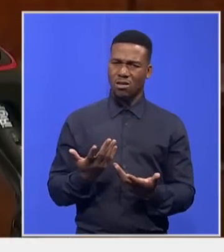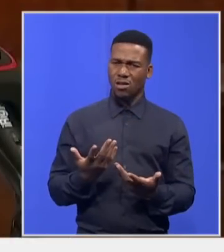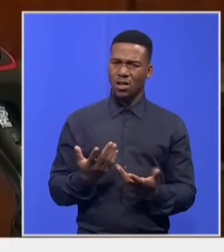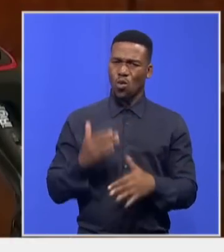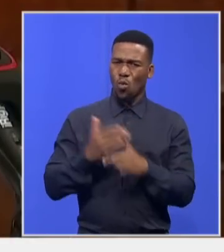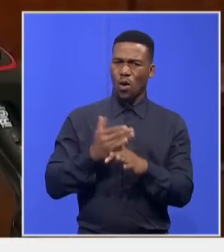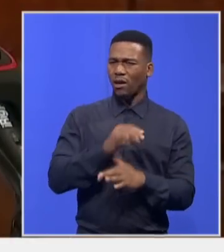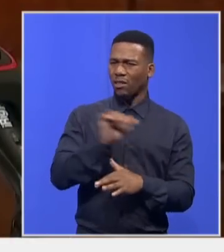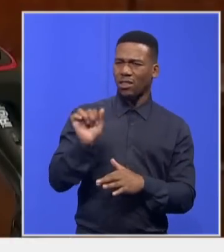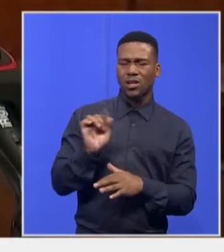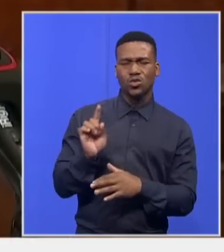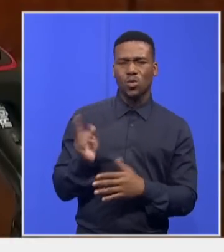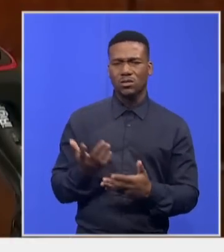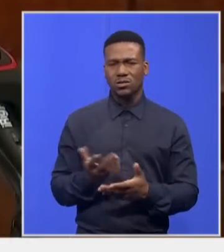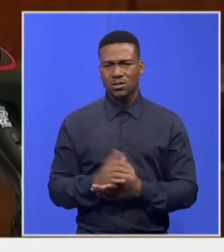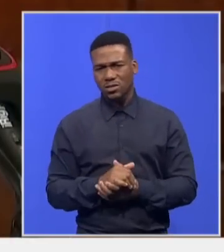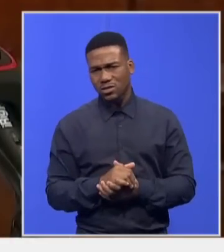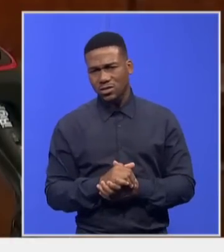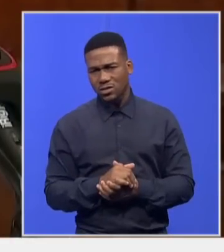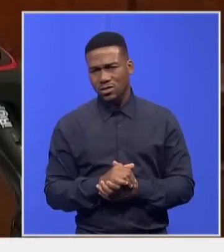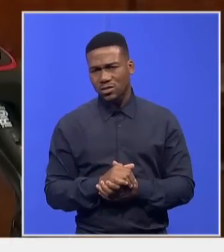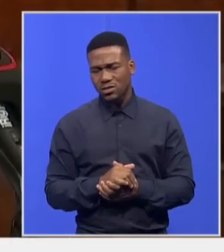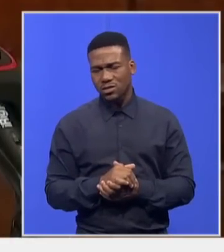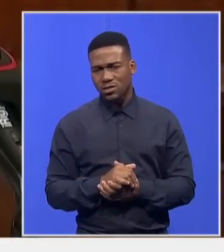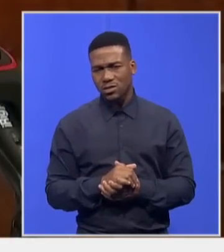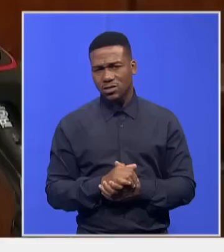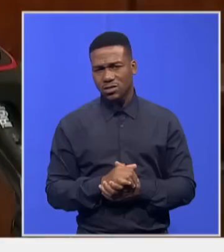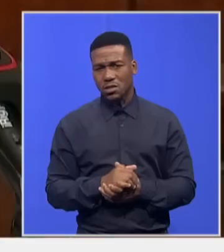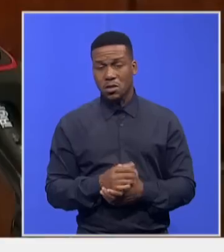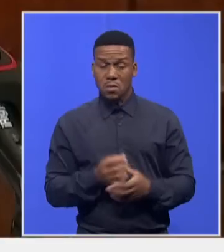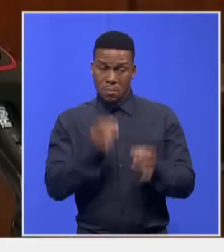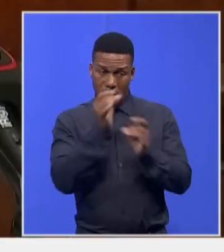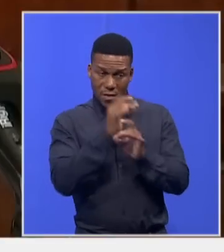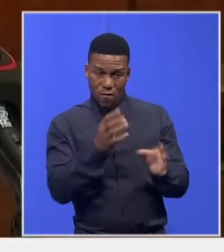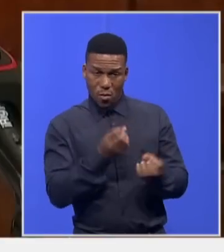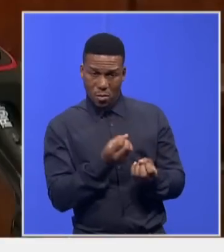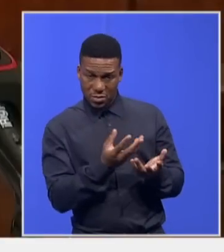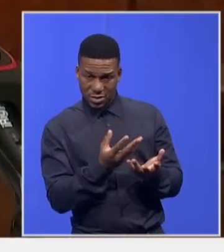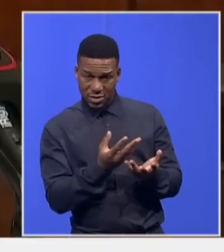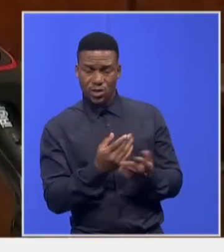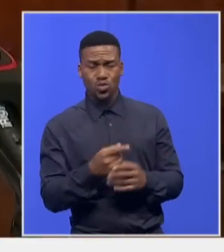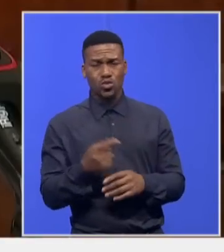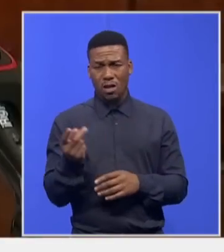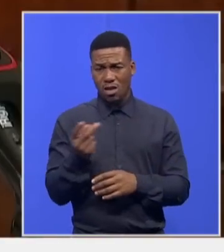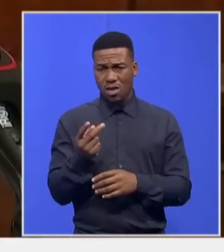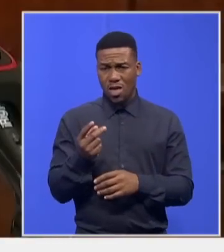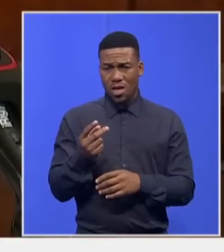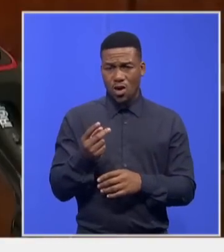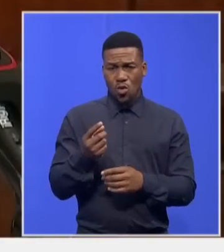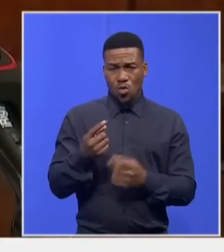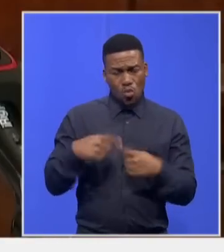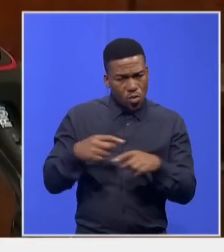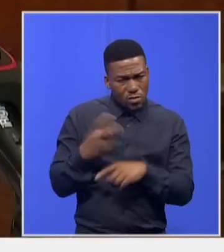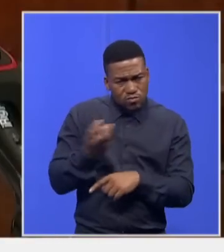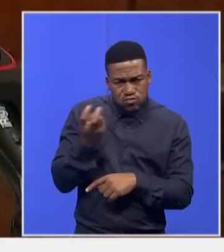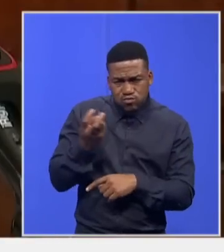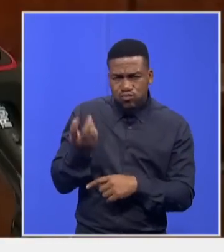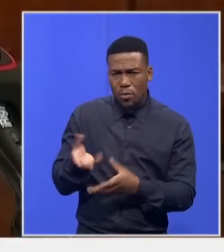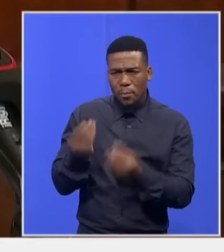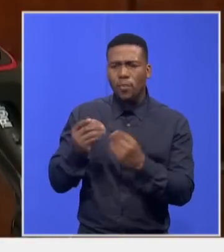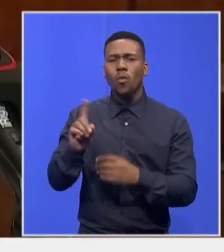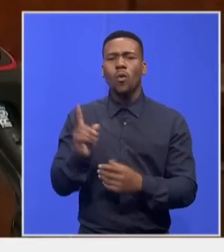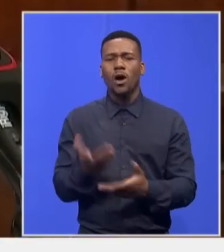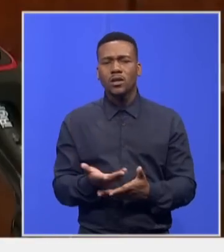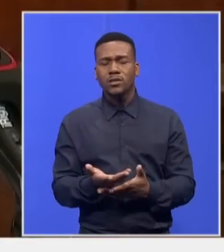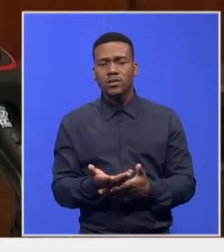some sort of feedback to say that this is what we are finding and this is what we've managed to really in any way